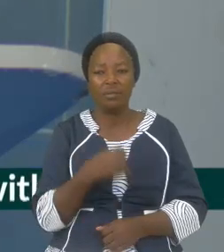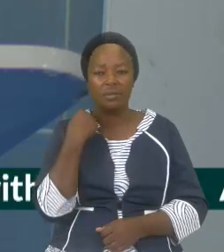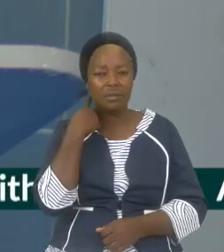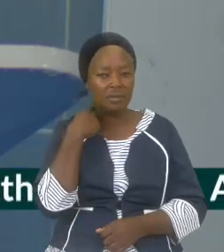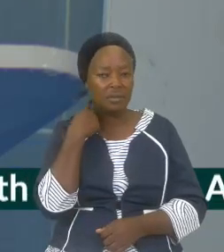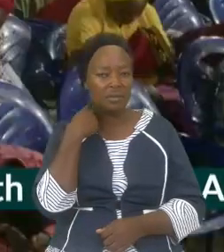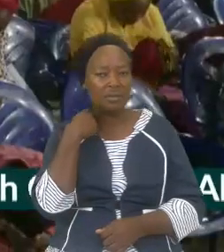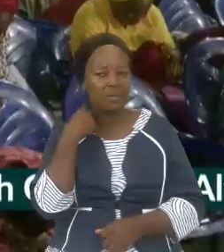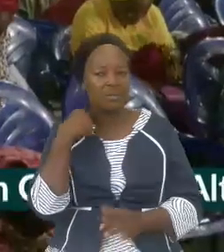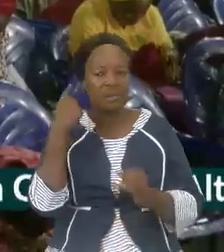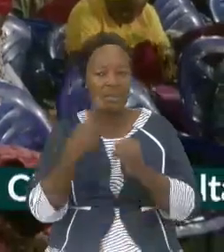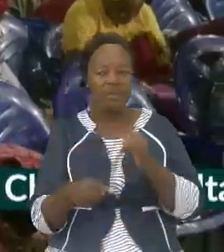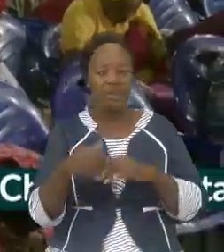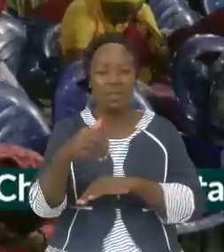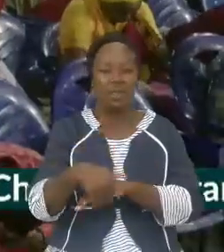Final night,